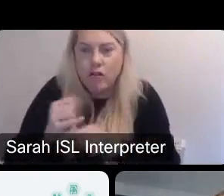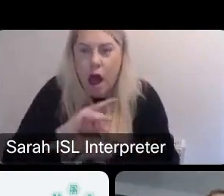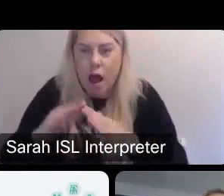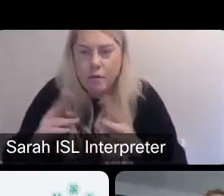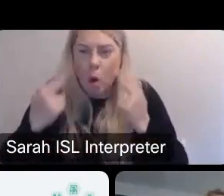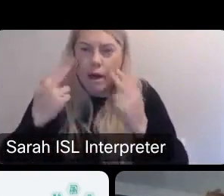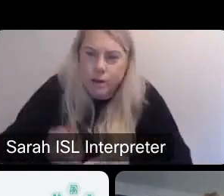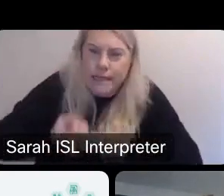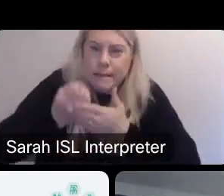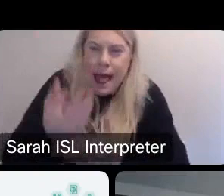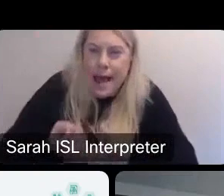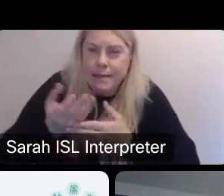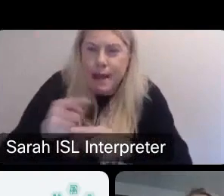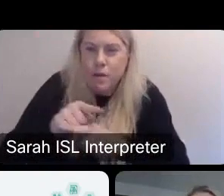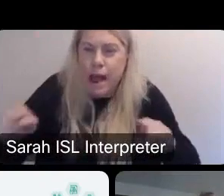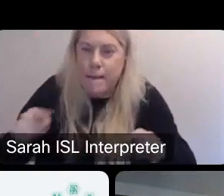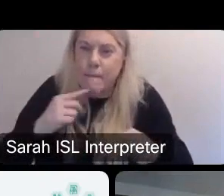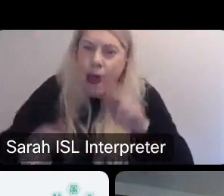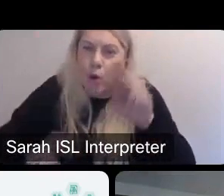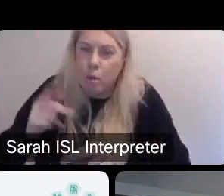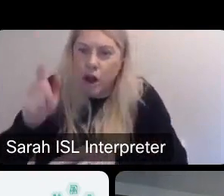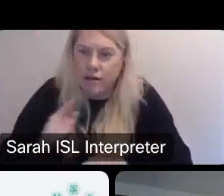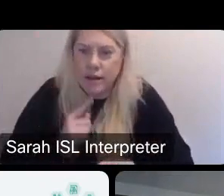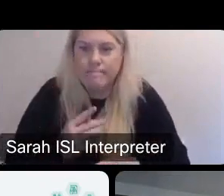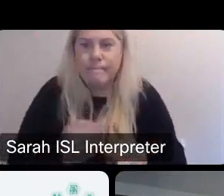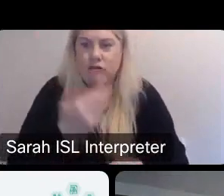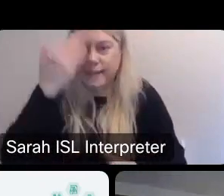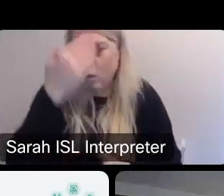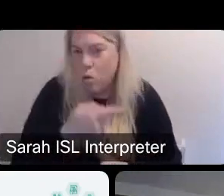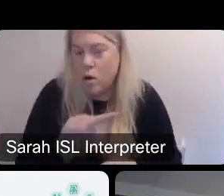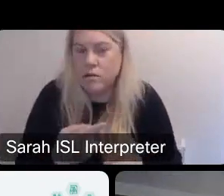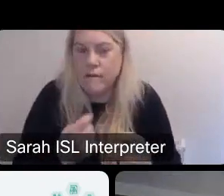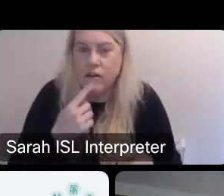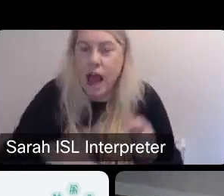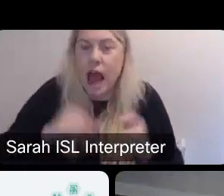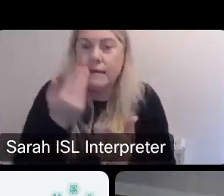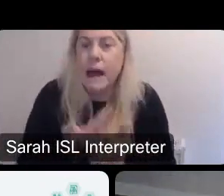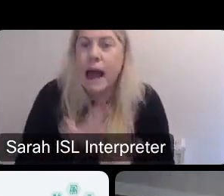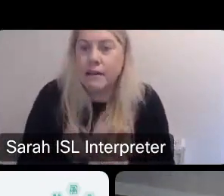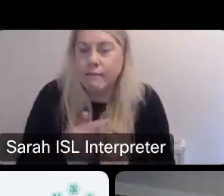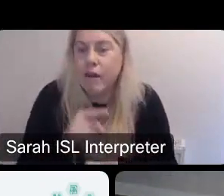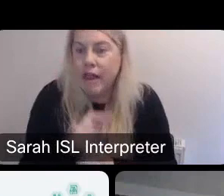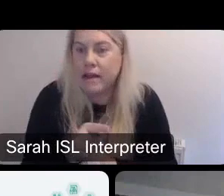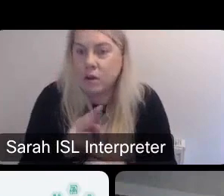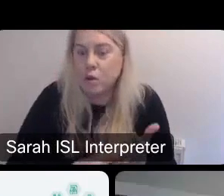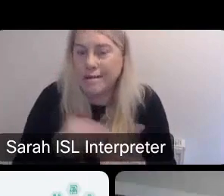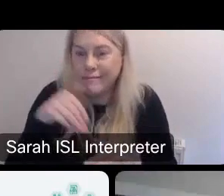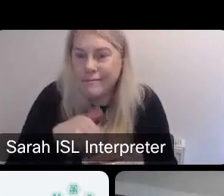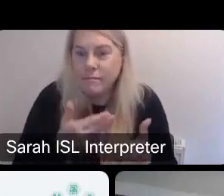to them. And for that reason, and there's very high demand. So for that reason, we do